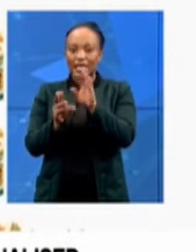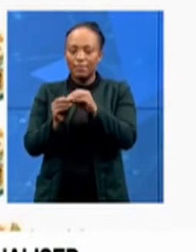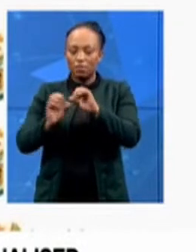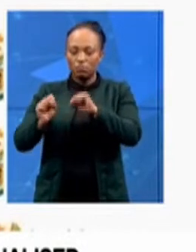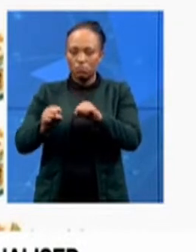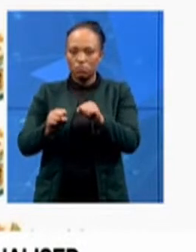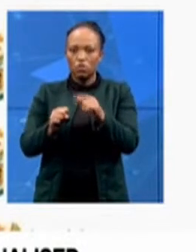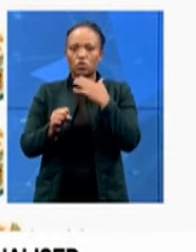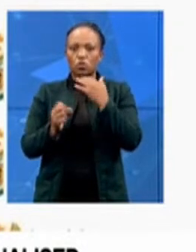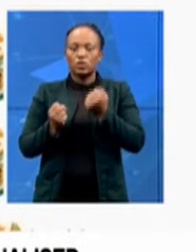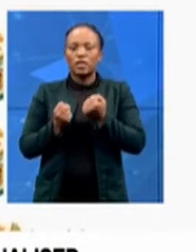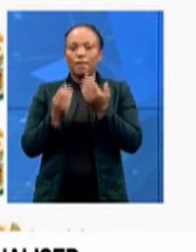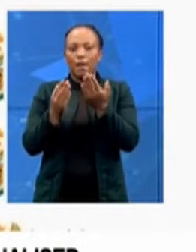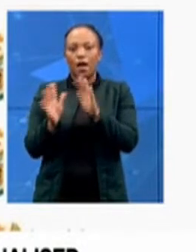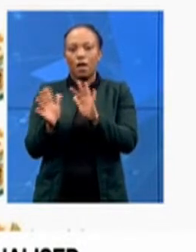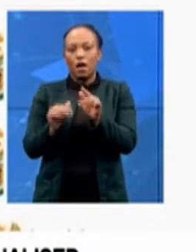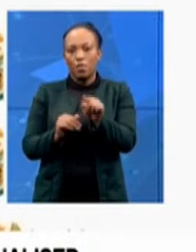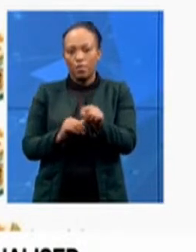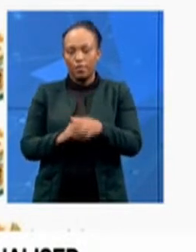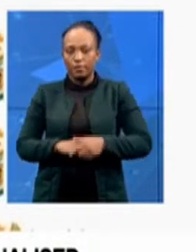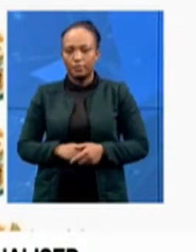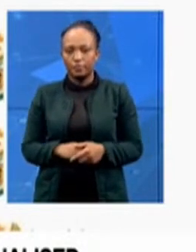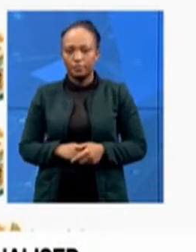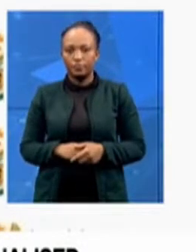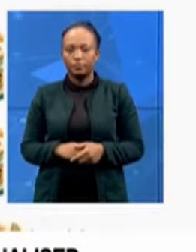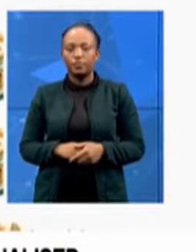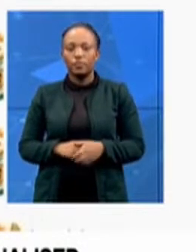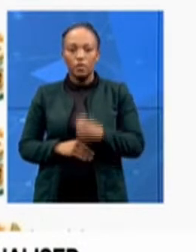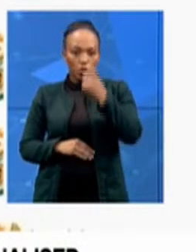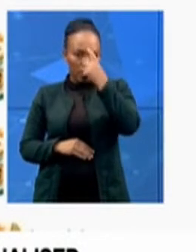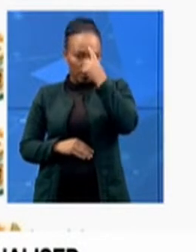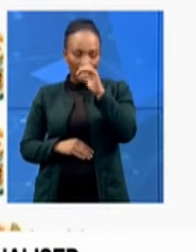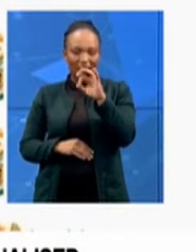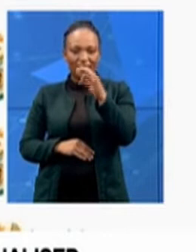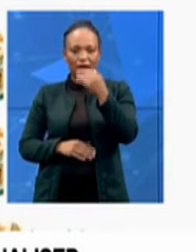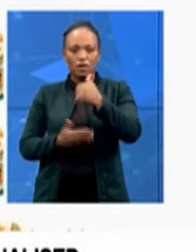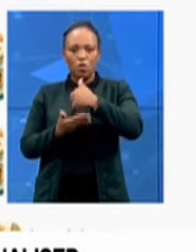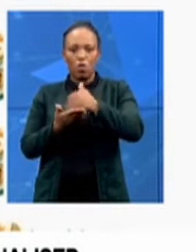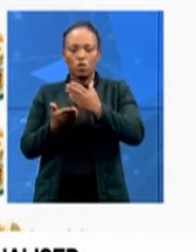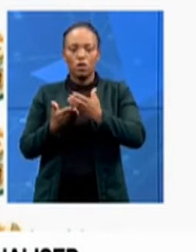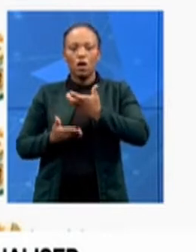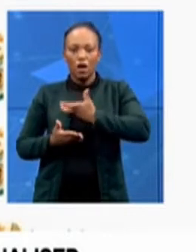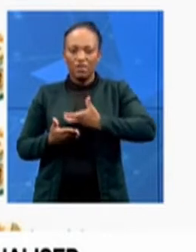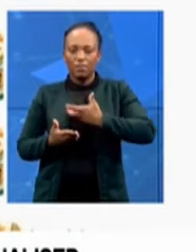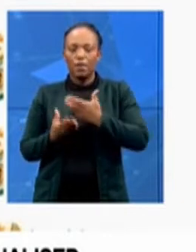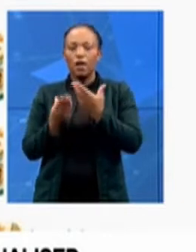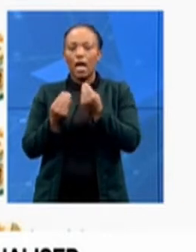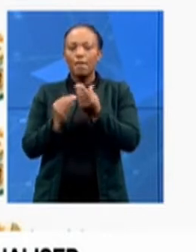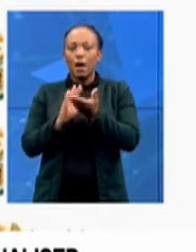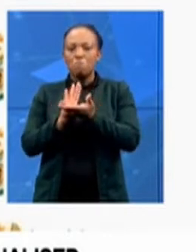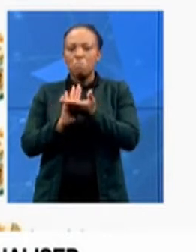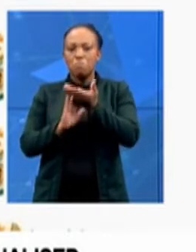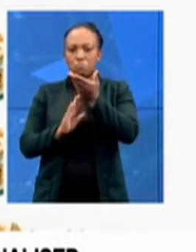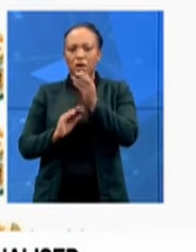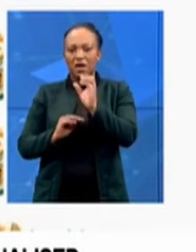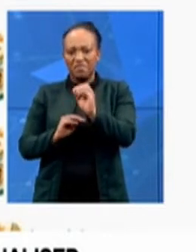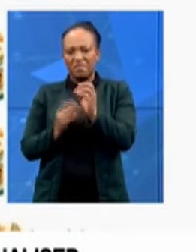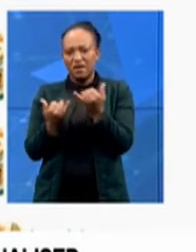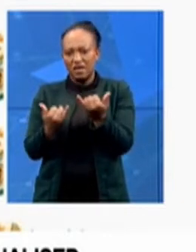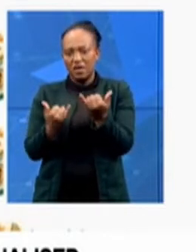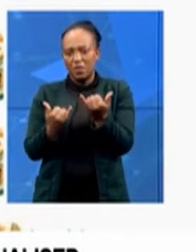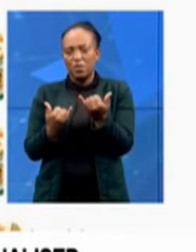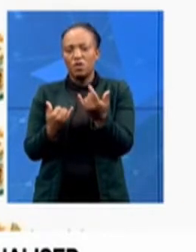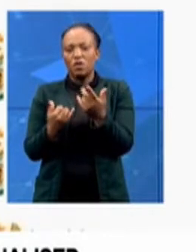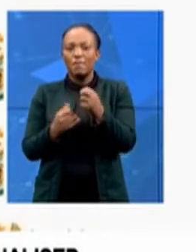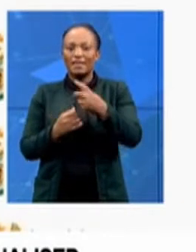we think in the third quarter we'll be comfortable, and our numbers are going to actually not even double, and we'll be able to do more than